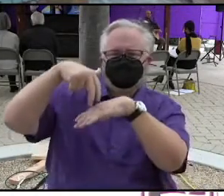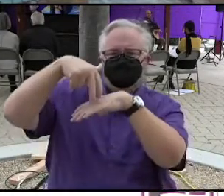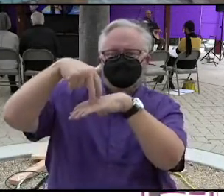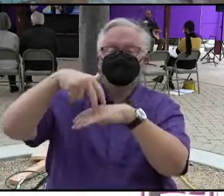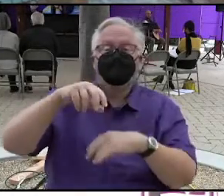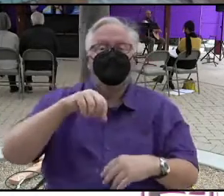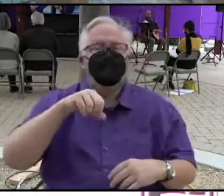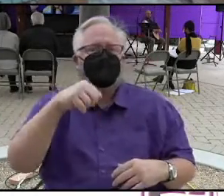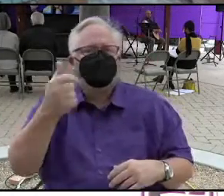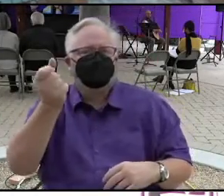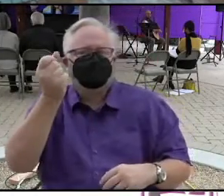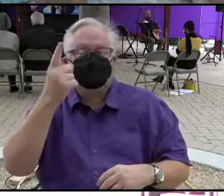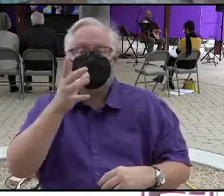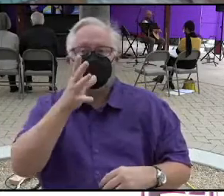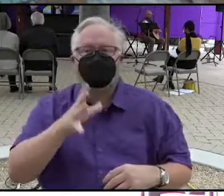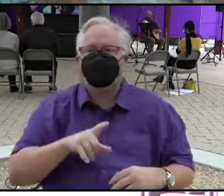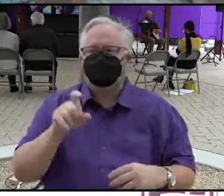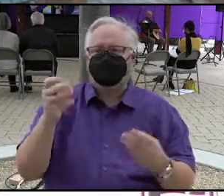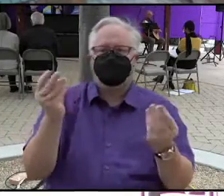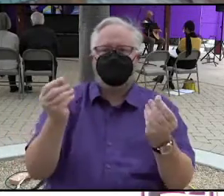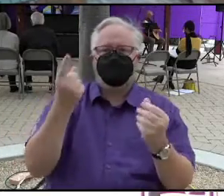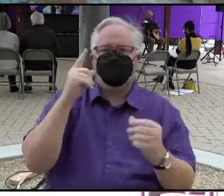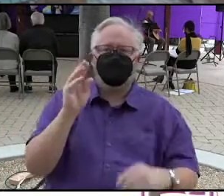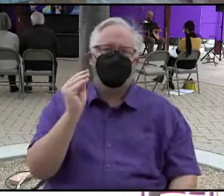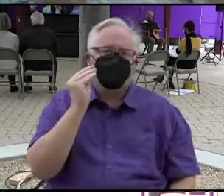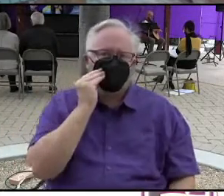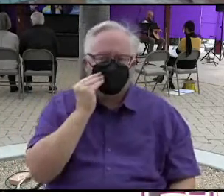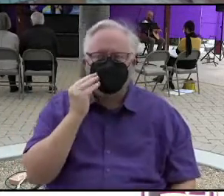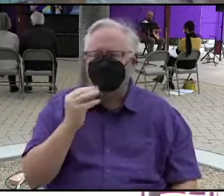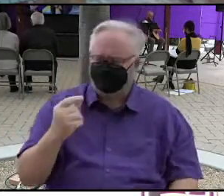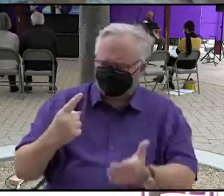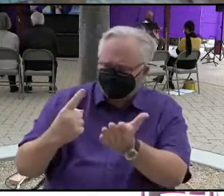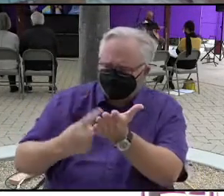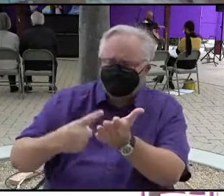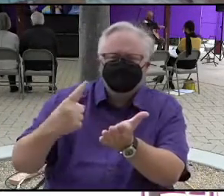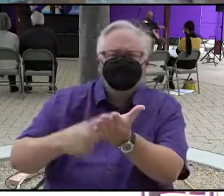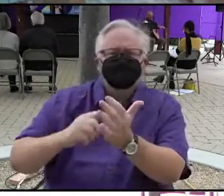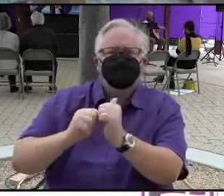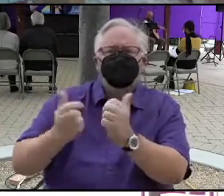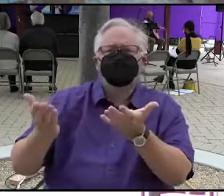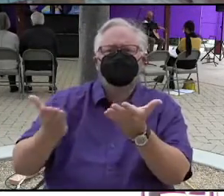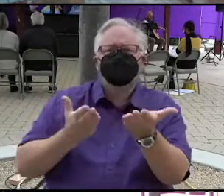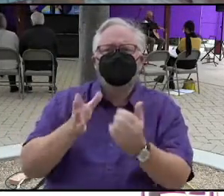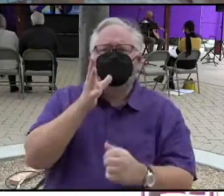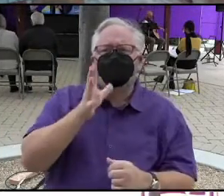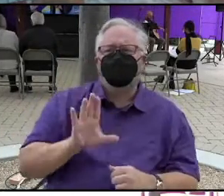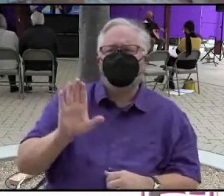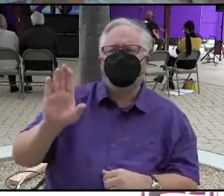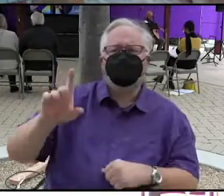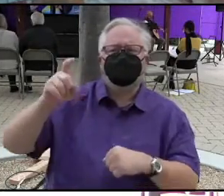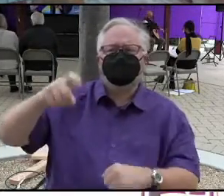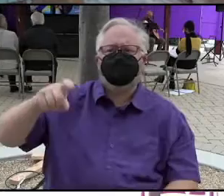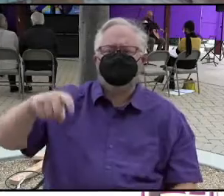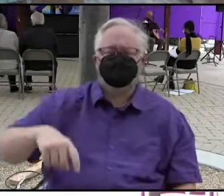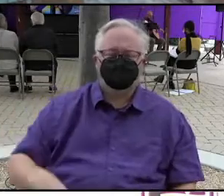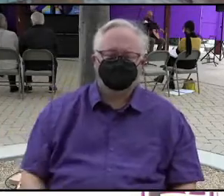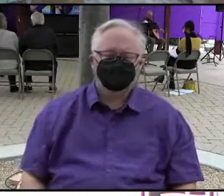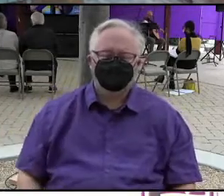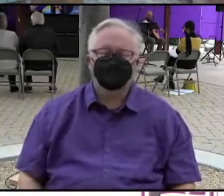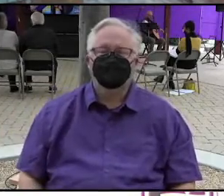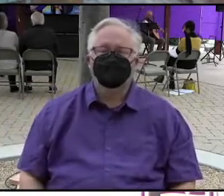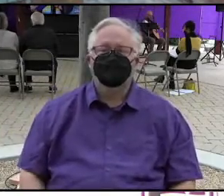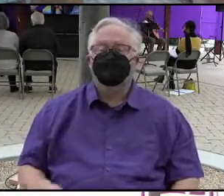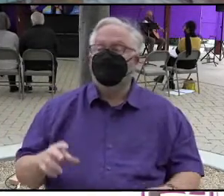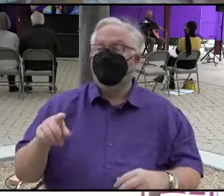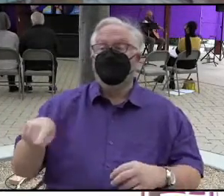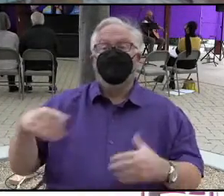The others understood that she needed land for her home and discussed how they might serve her need. The deep divers